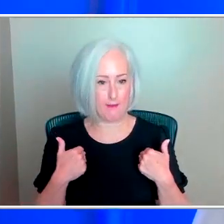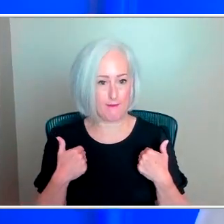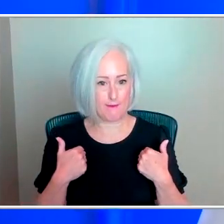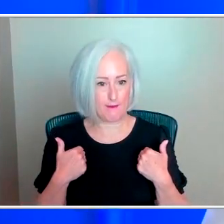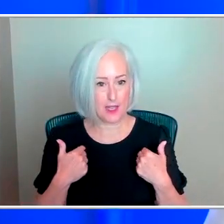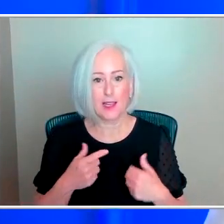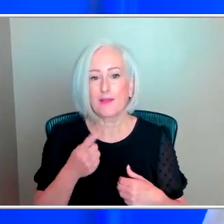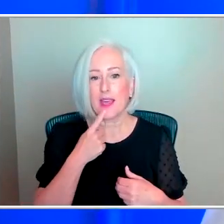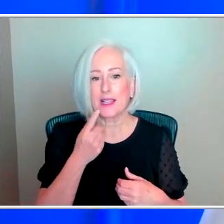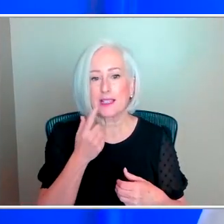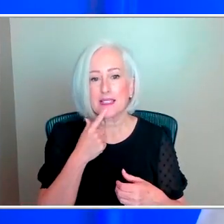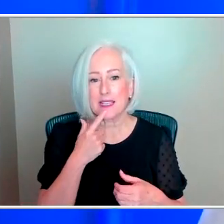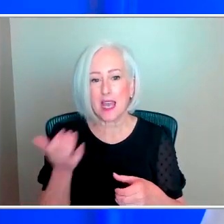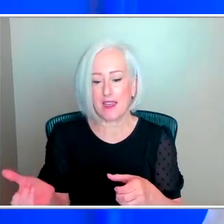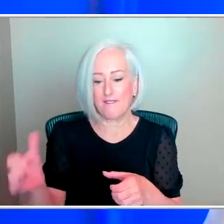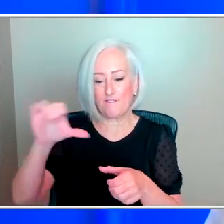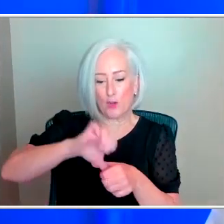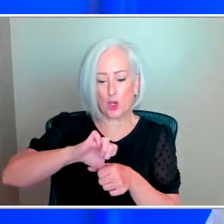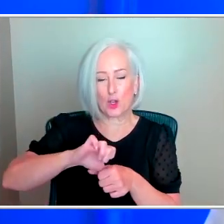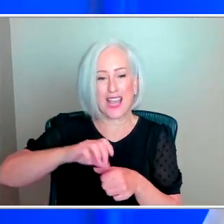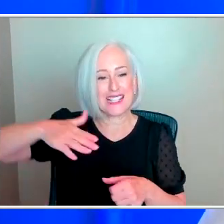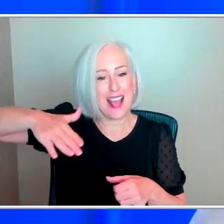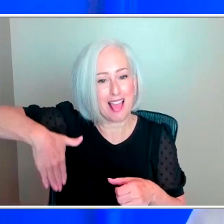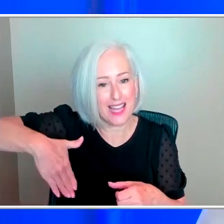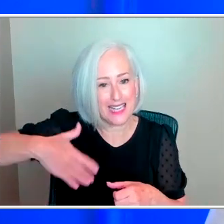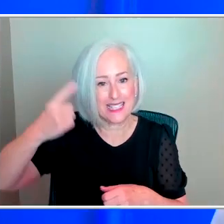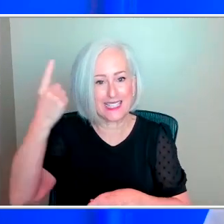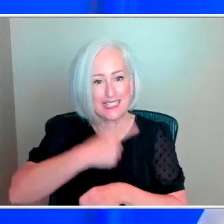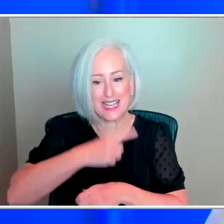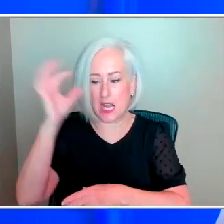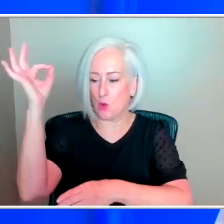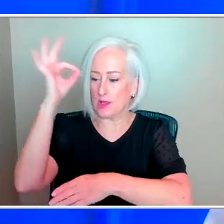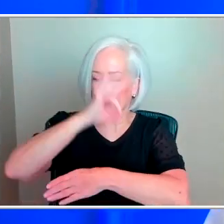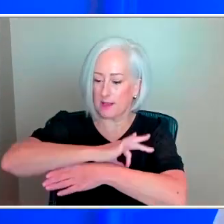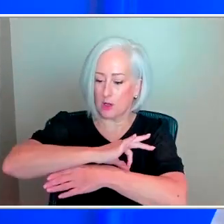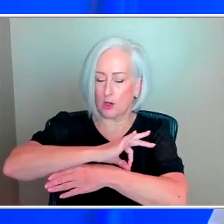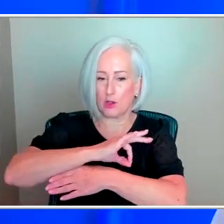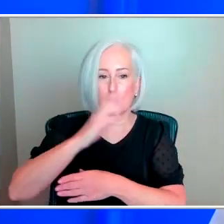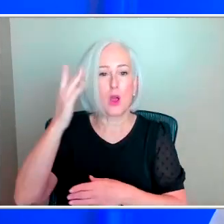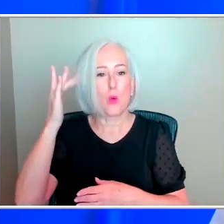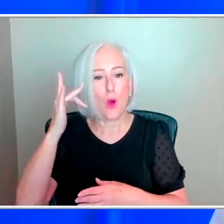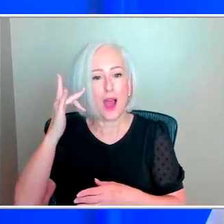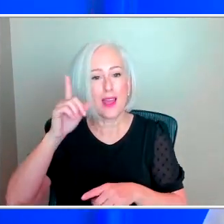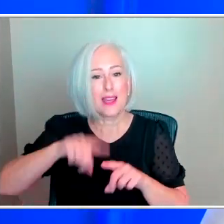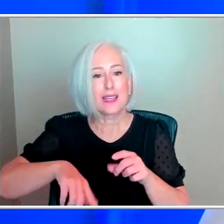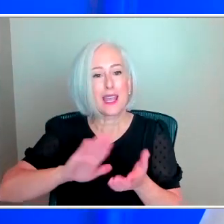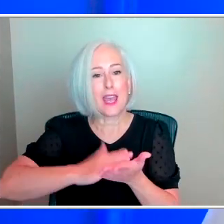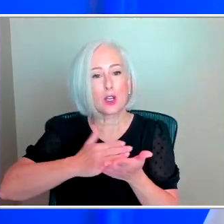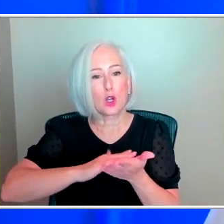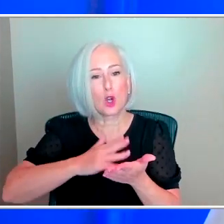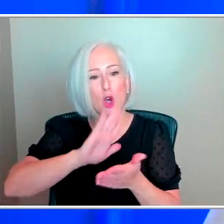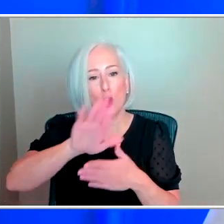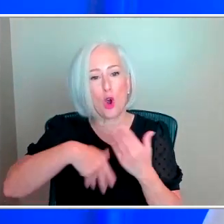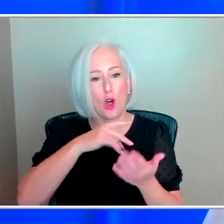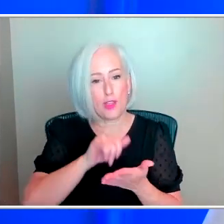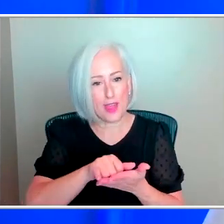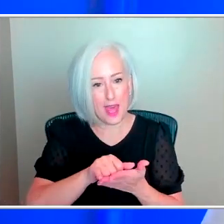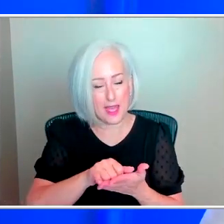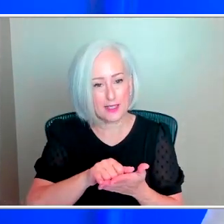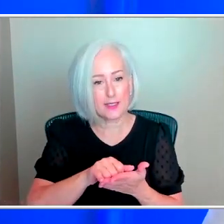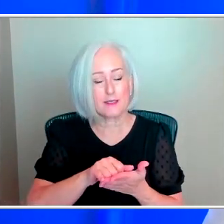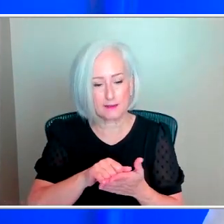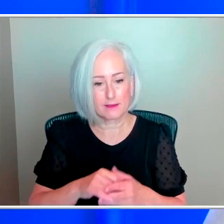tank late in the day. As the sun goes down, again, because you don't have a chance to cook all of that. From a